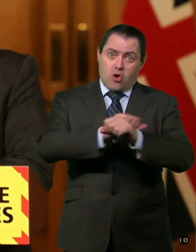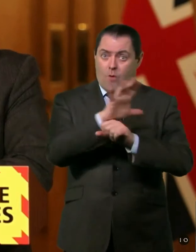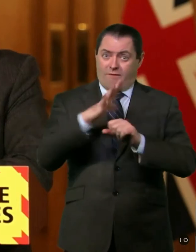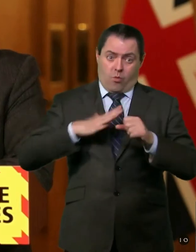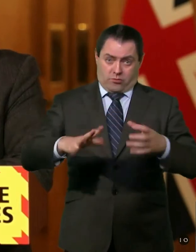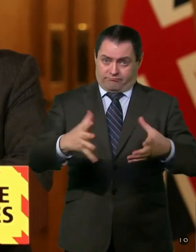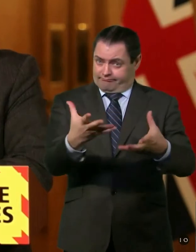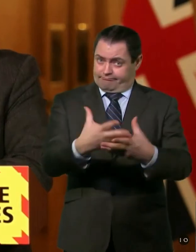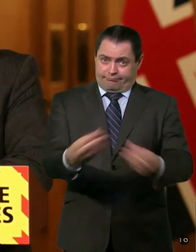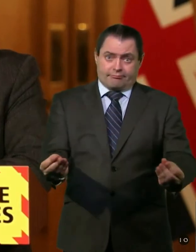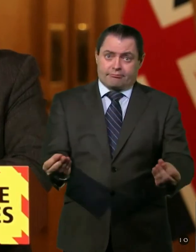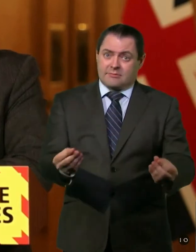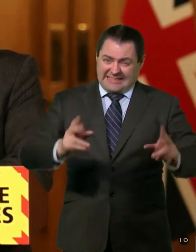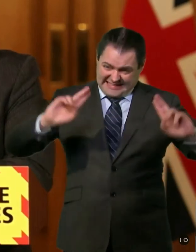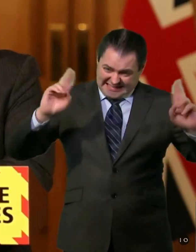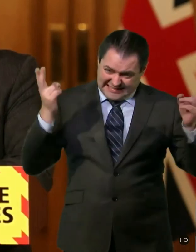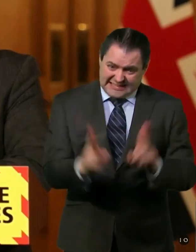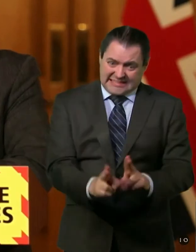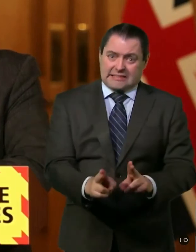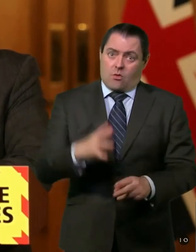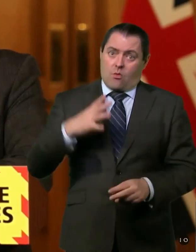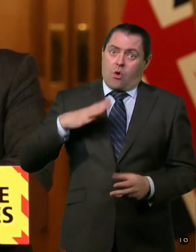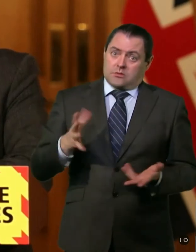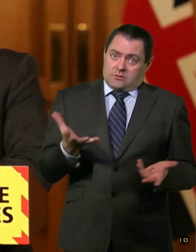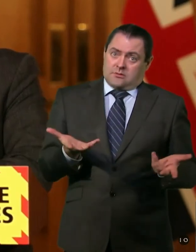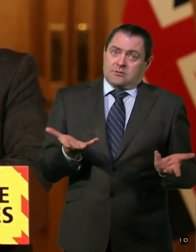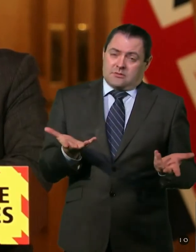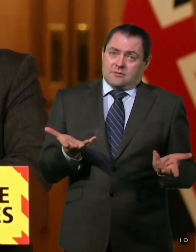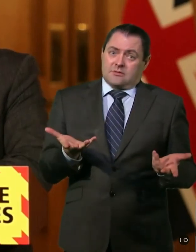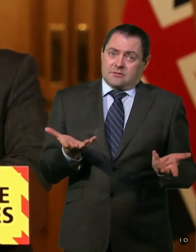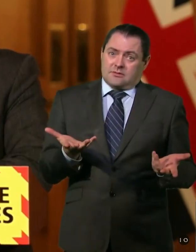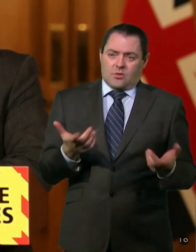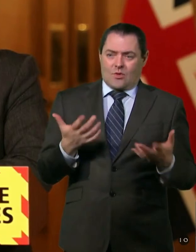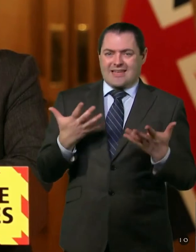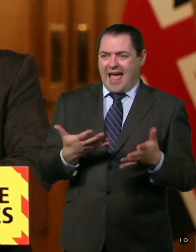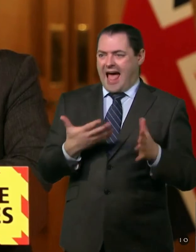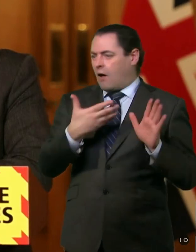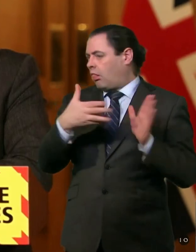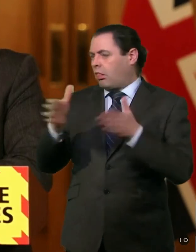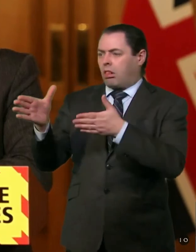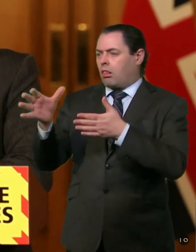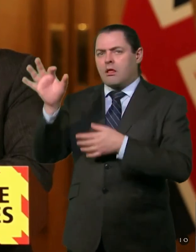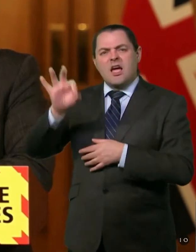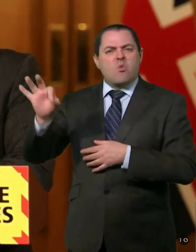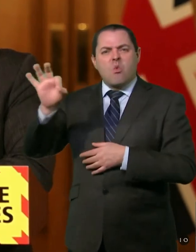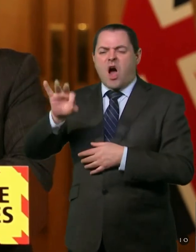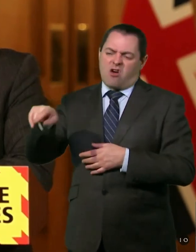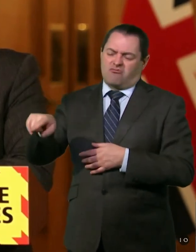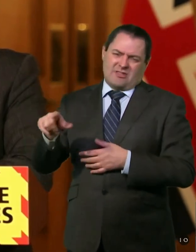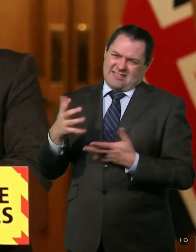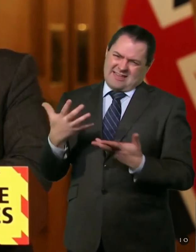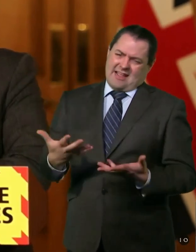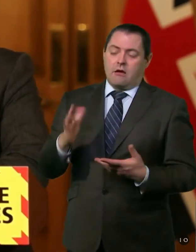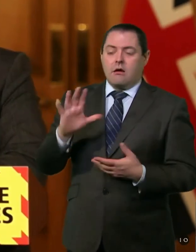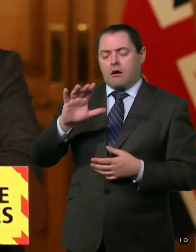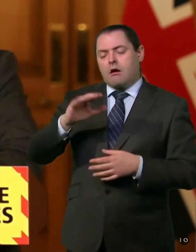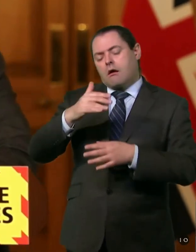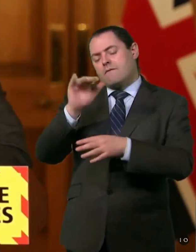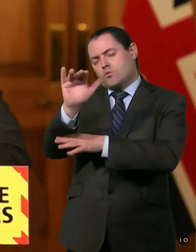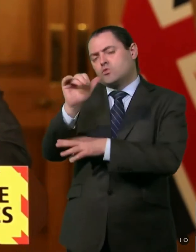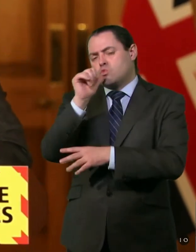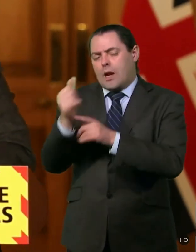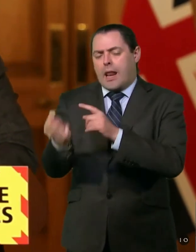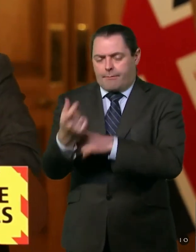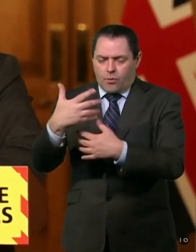of official time at the moment, but that moment surely will come. And on your point about our friends